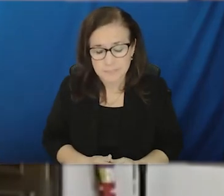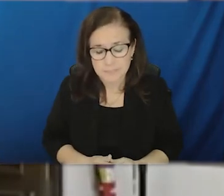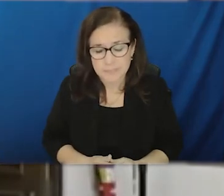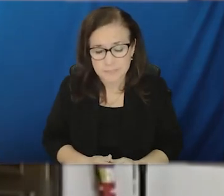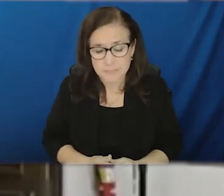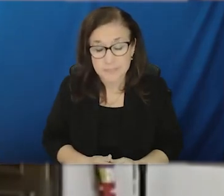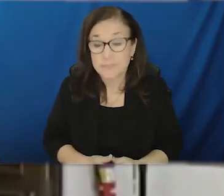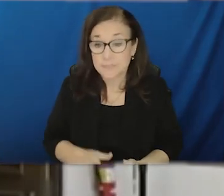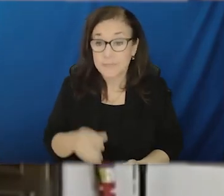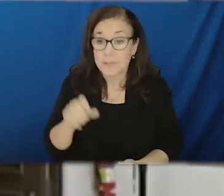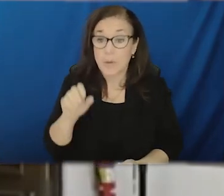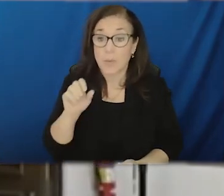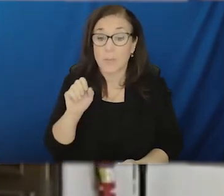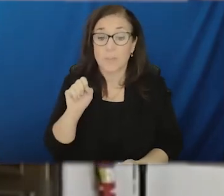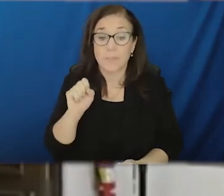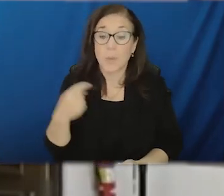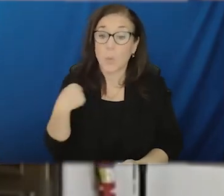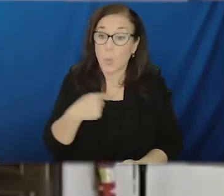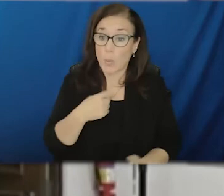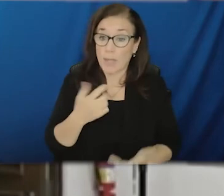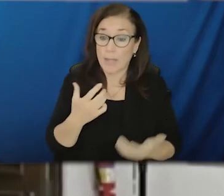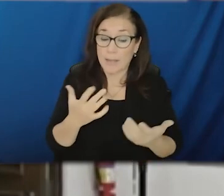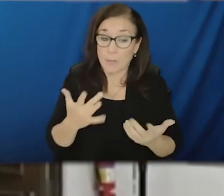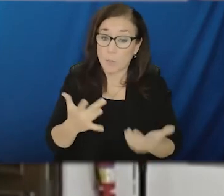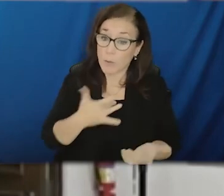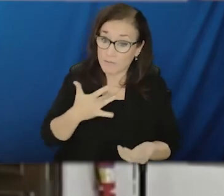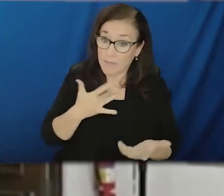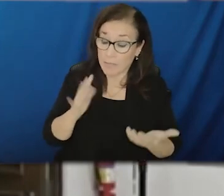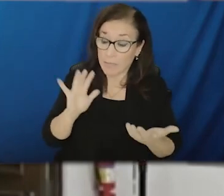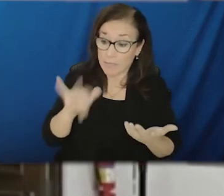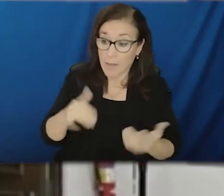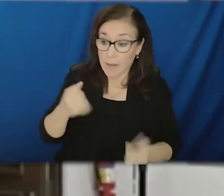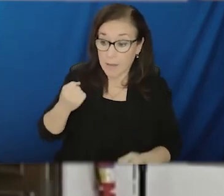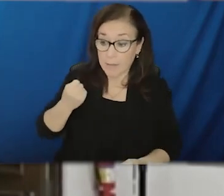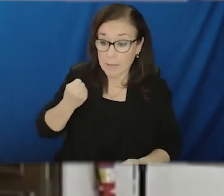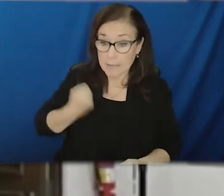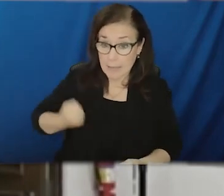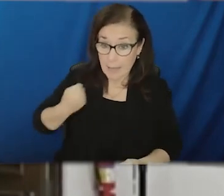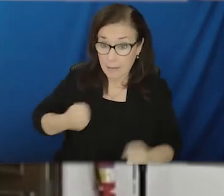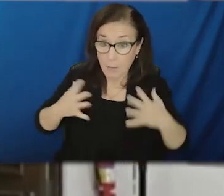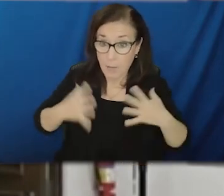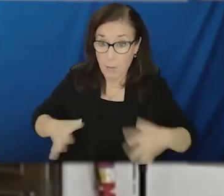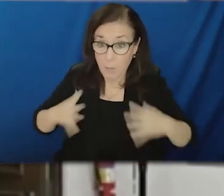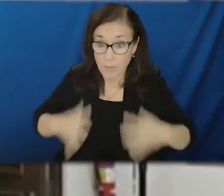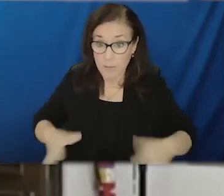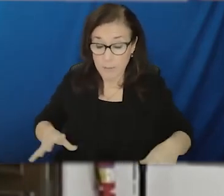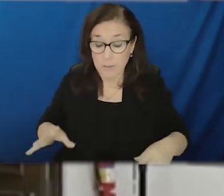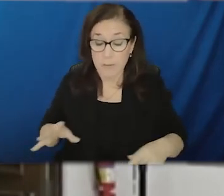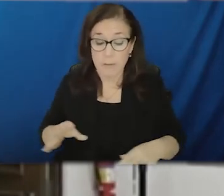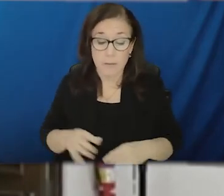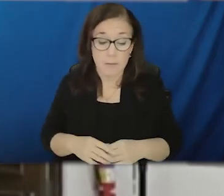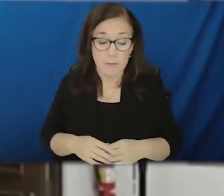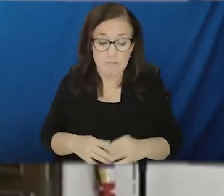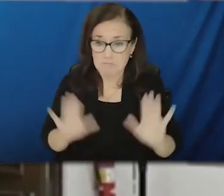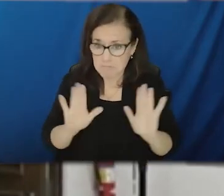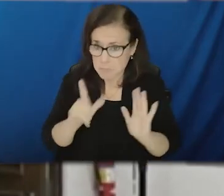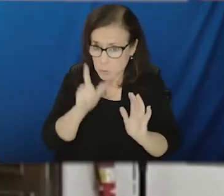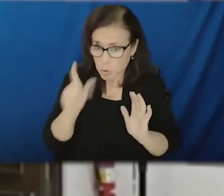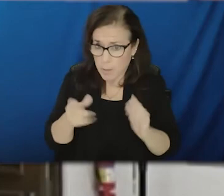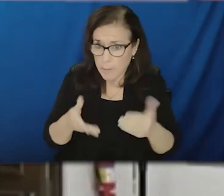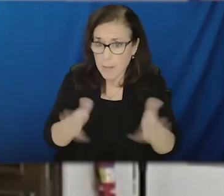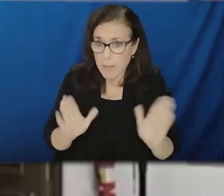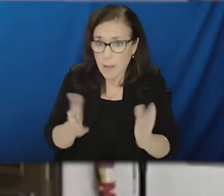believe that it is important that gang attire not be worn in the